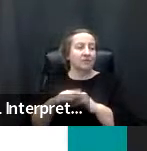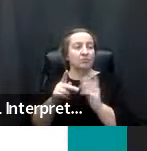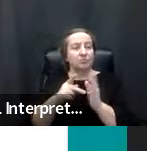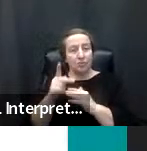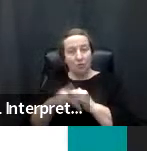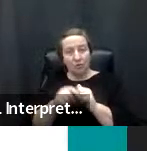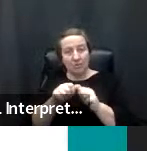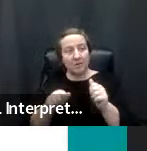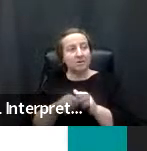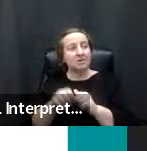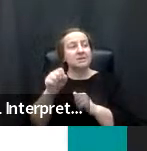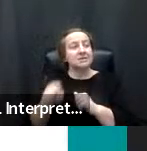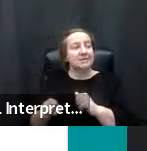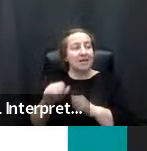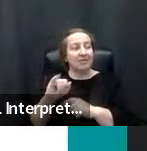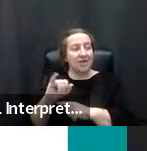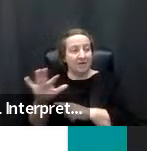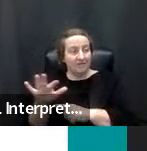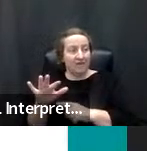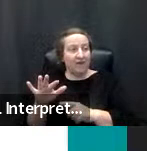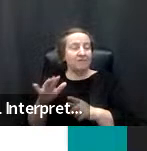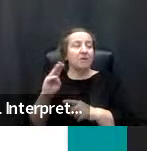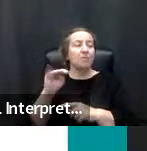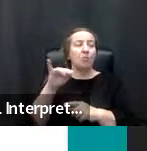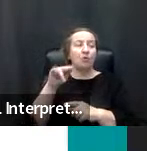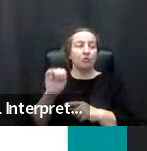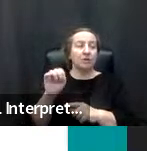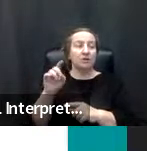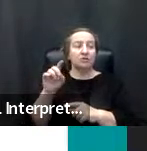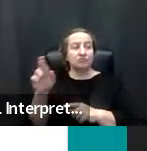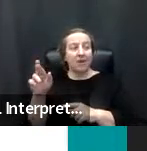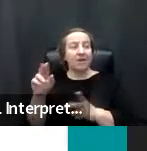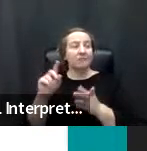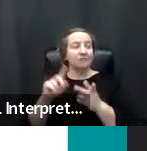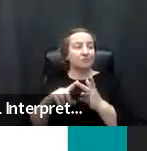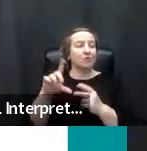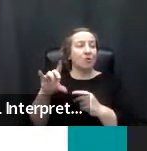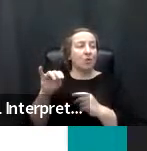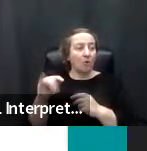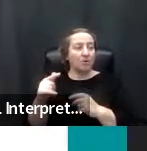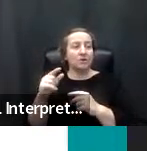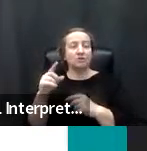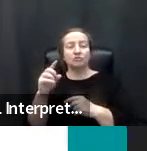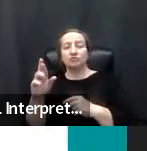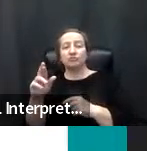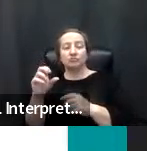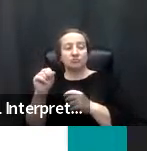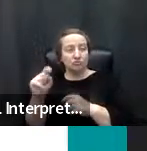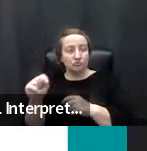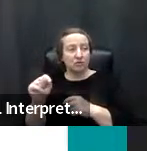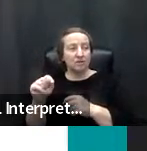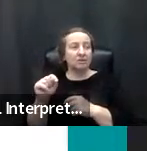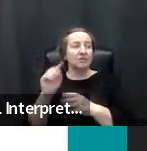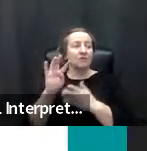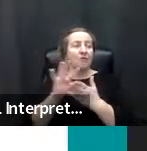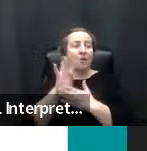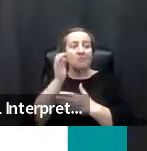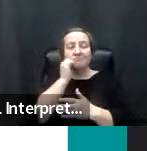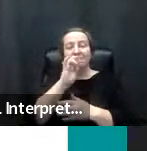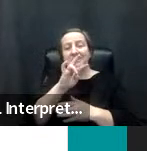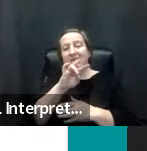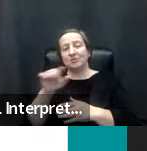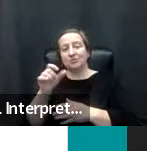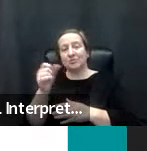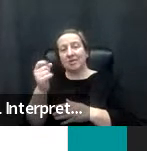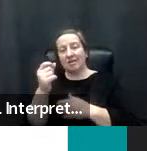It's southbound I-5 from kind of Marine Drive to Going Street, lasts for about 4 hours a day. So from 7 a.m. to 11 a.m. we